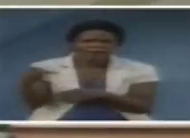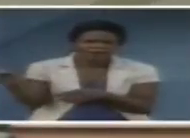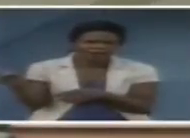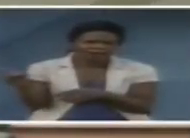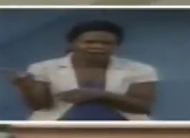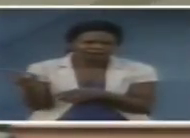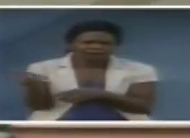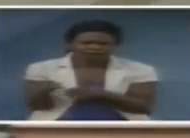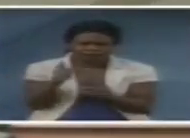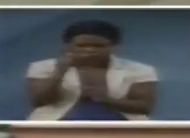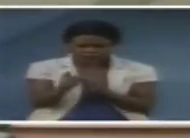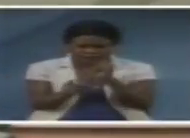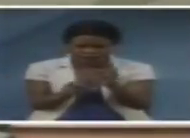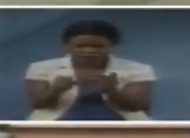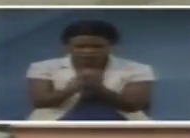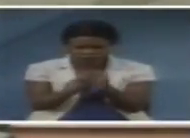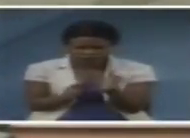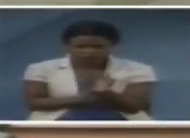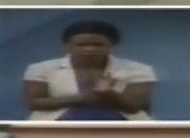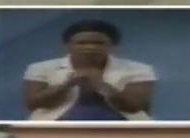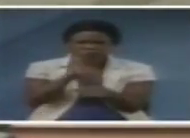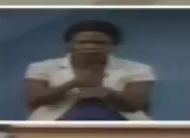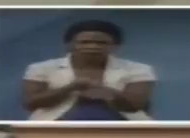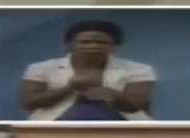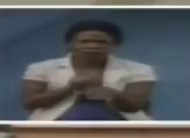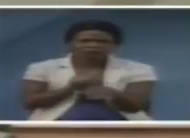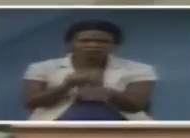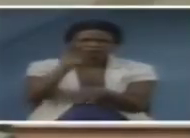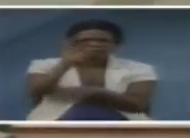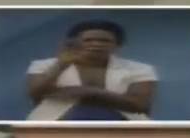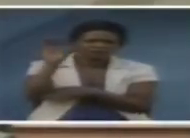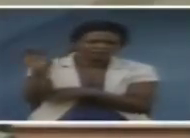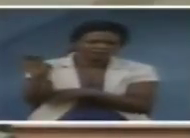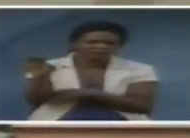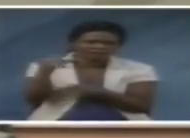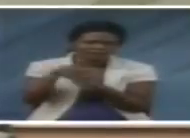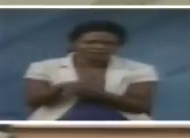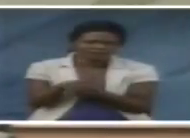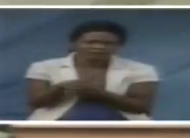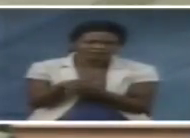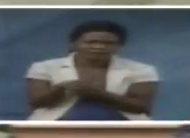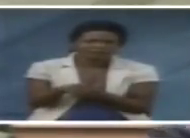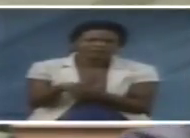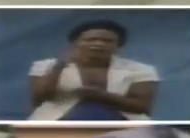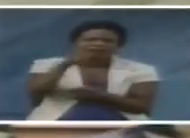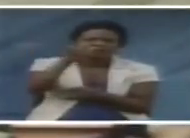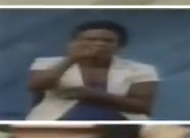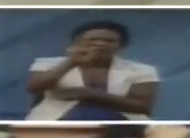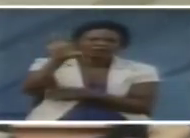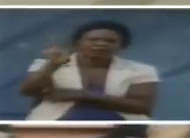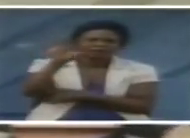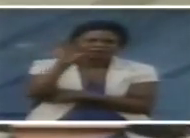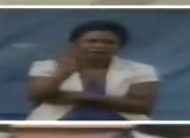property rates. However, the procedural delays caused by processes set out in the